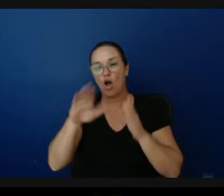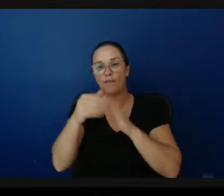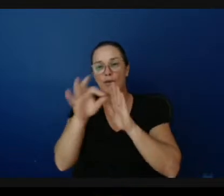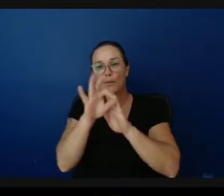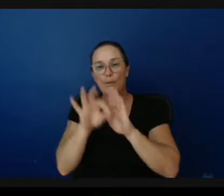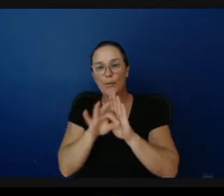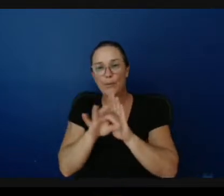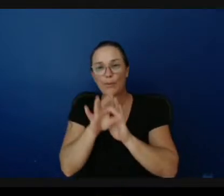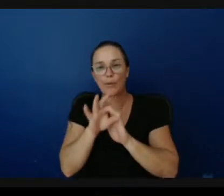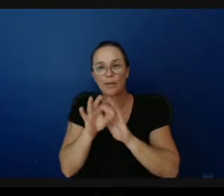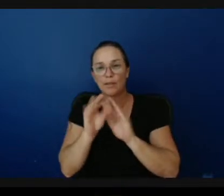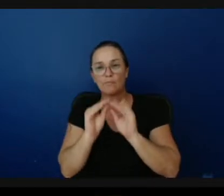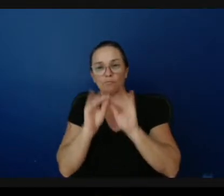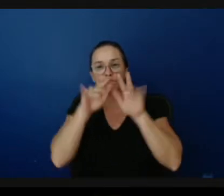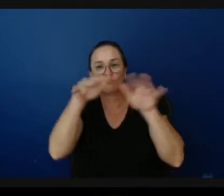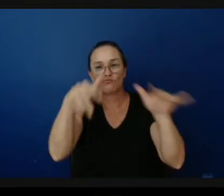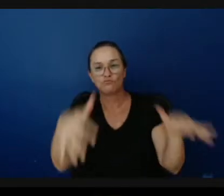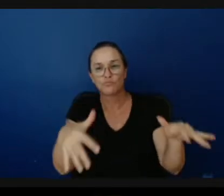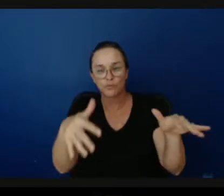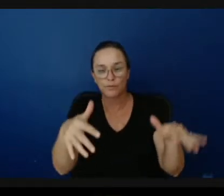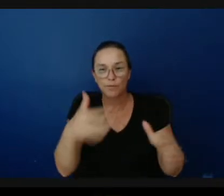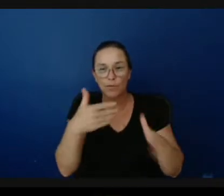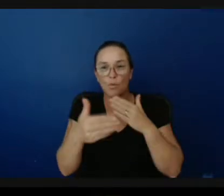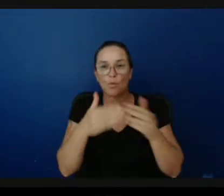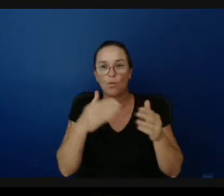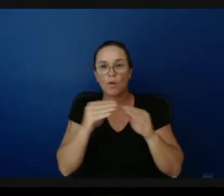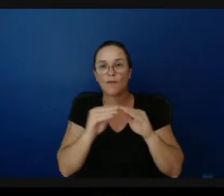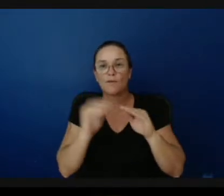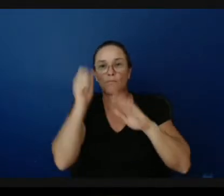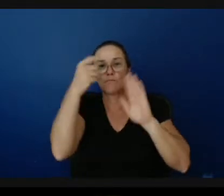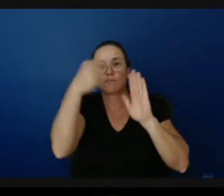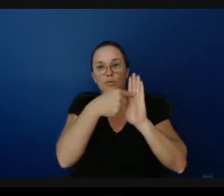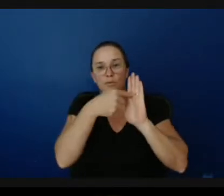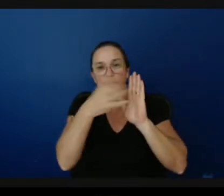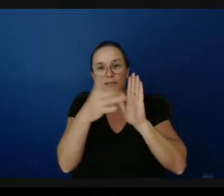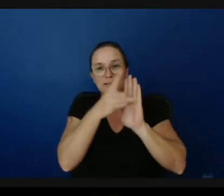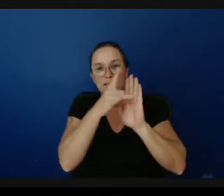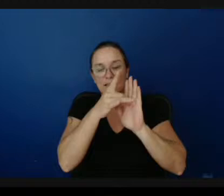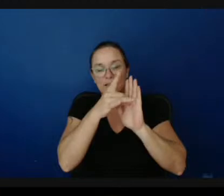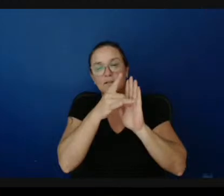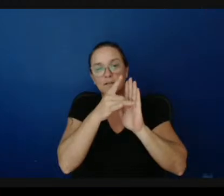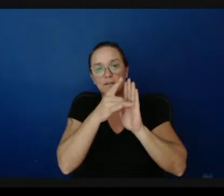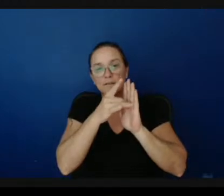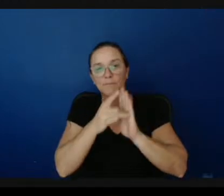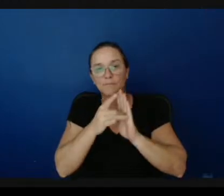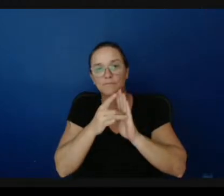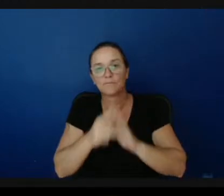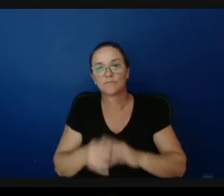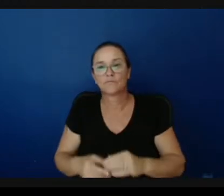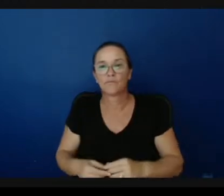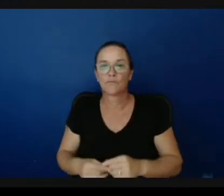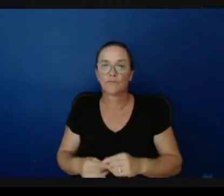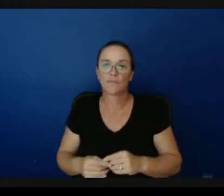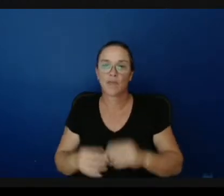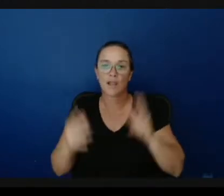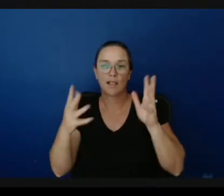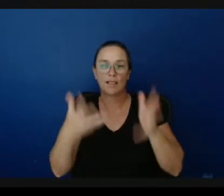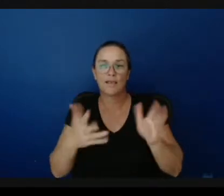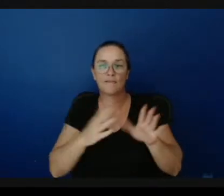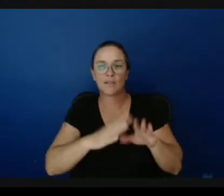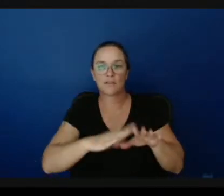crater wall during its eruption. Whatever landed on a crater wall was able to stick there and leave this